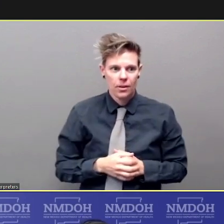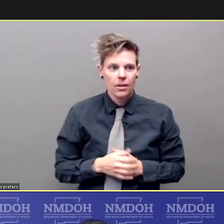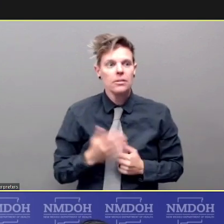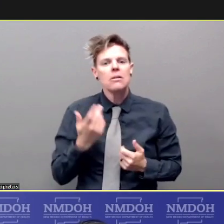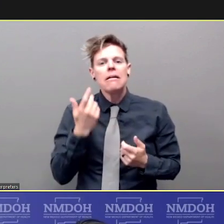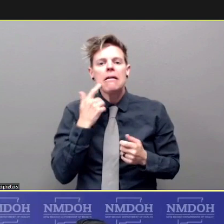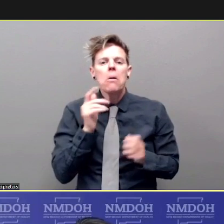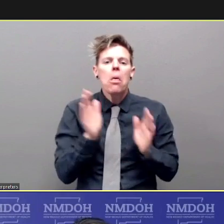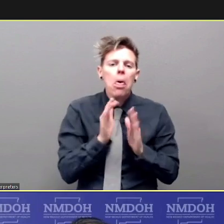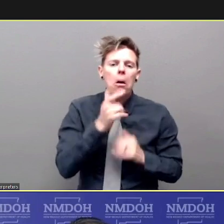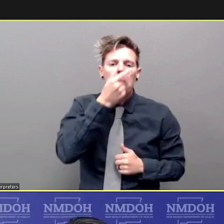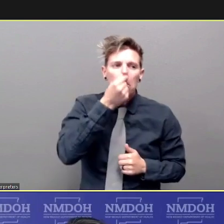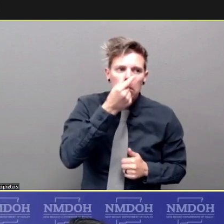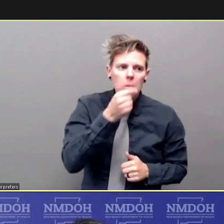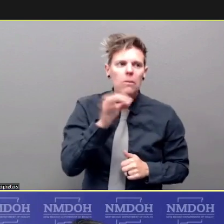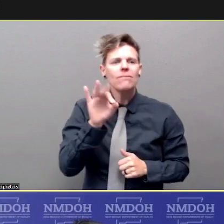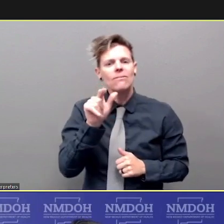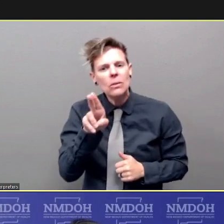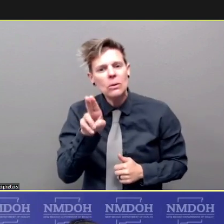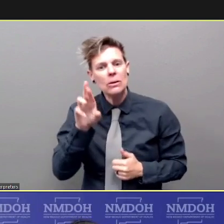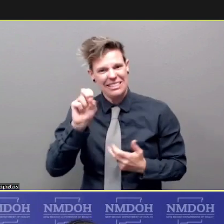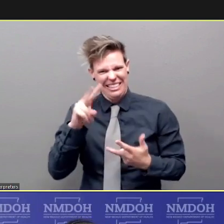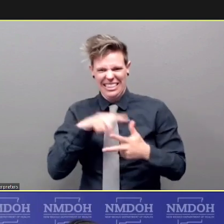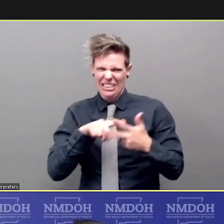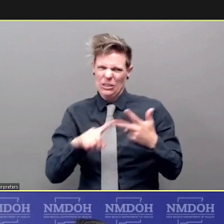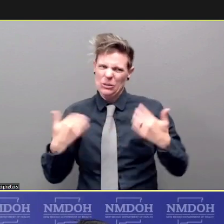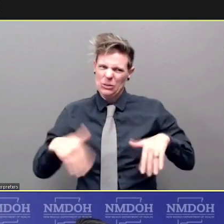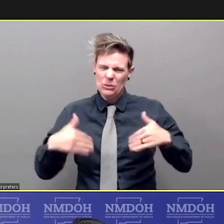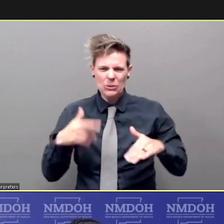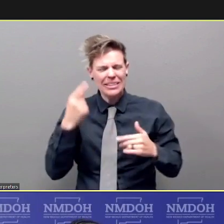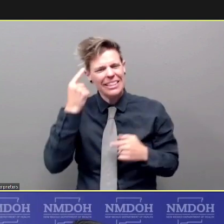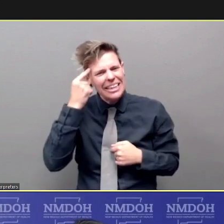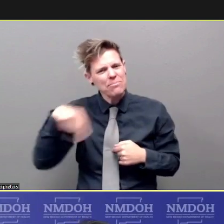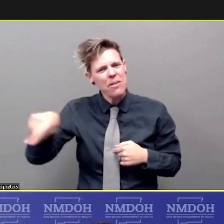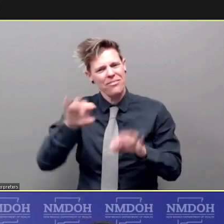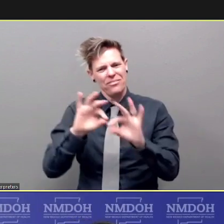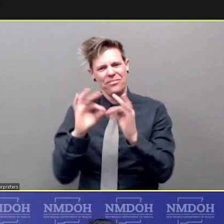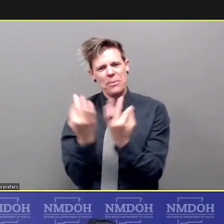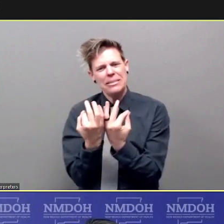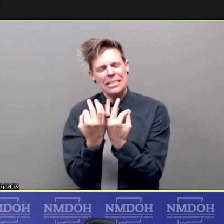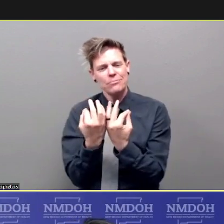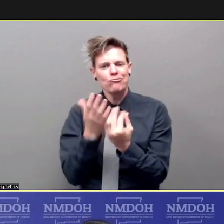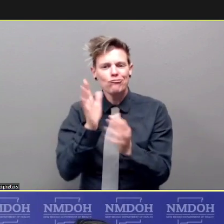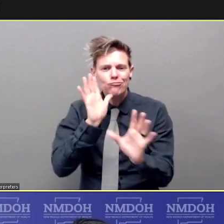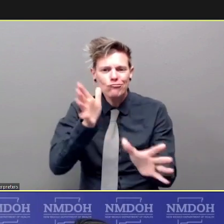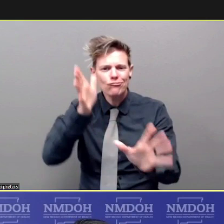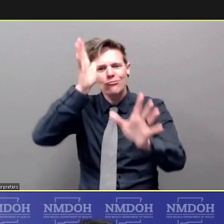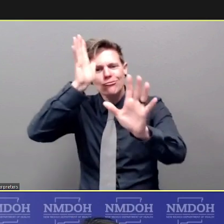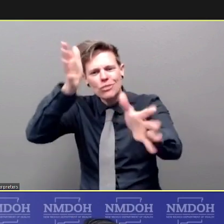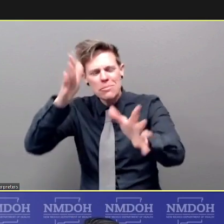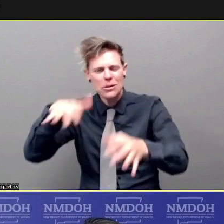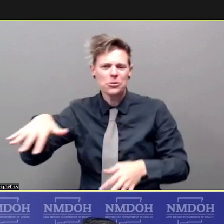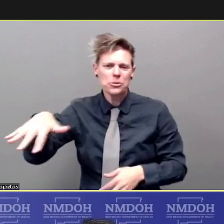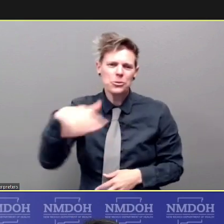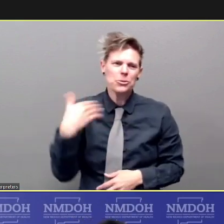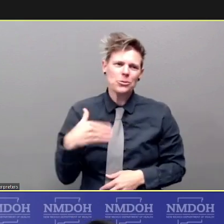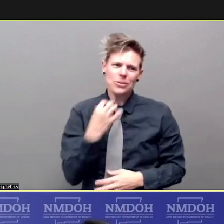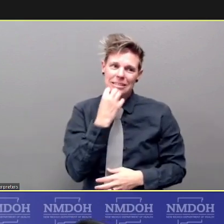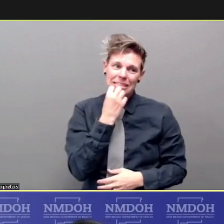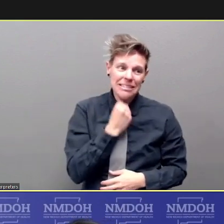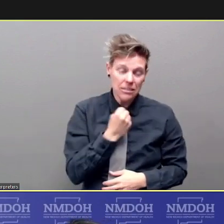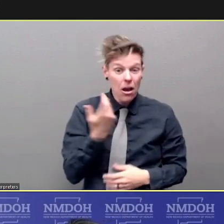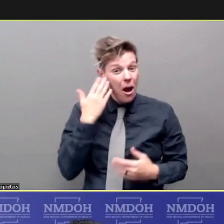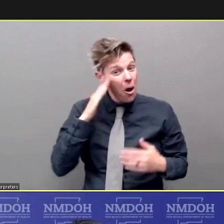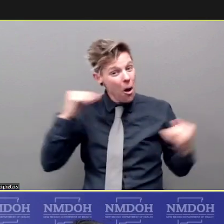care of, our oldest people. So if you are thinking of visiting, maybe consider taking a rapid test that day before you go